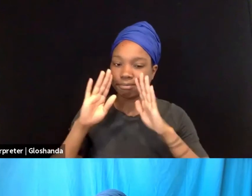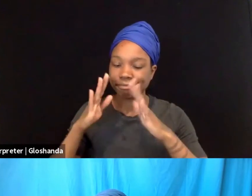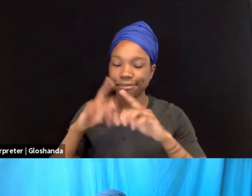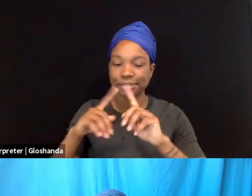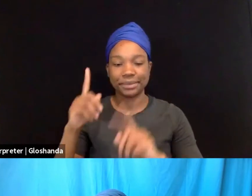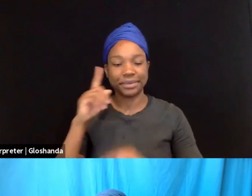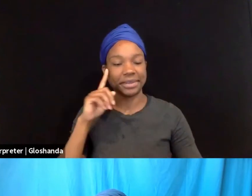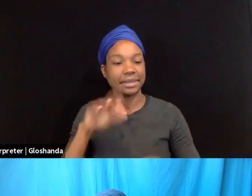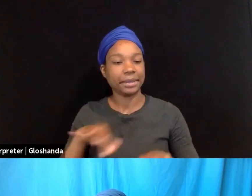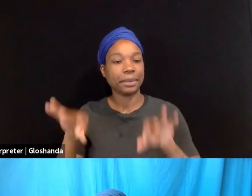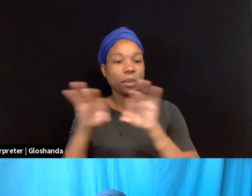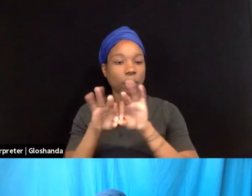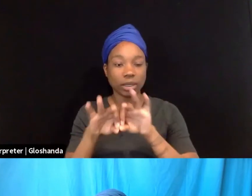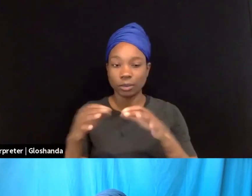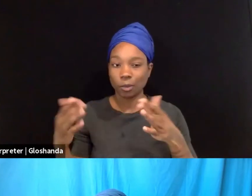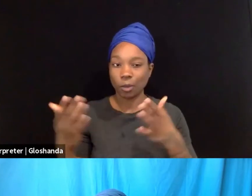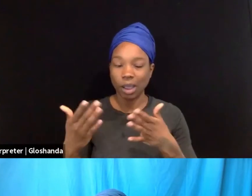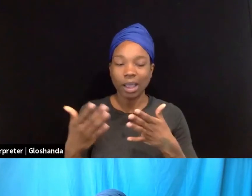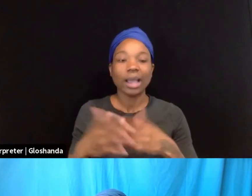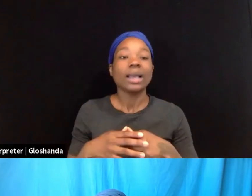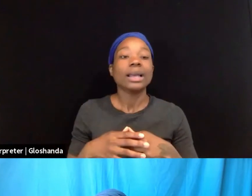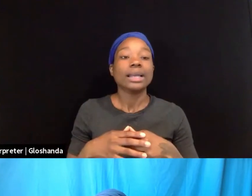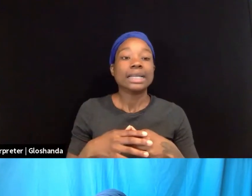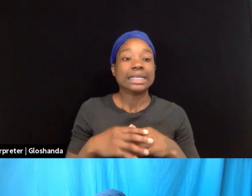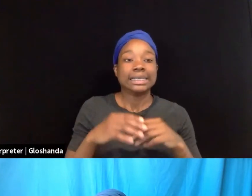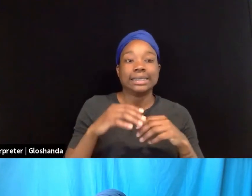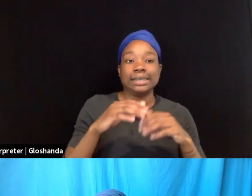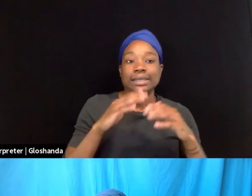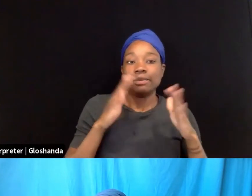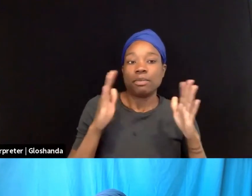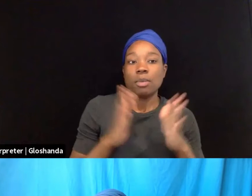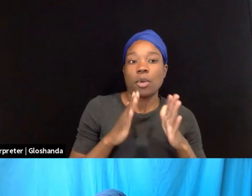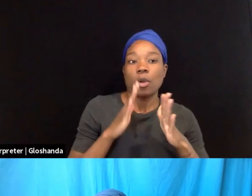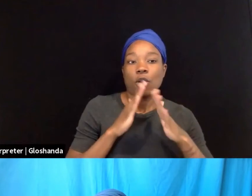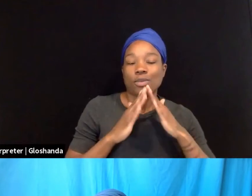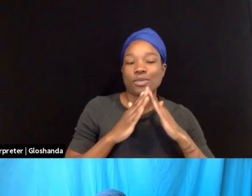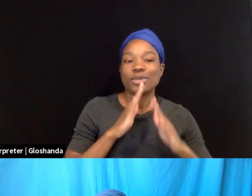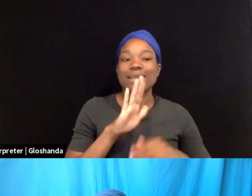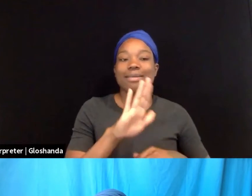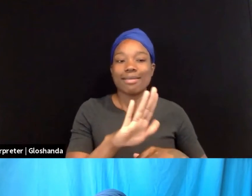smaller communities and how advances in infrastructure such as